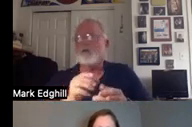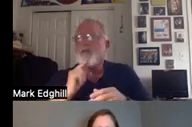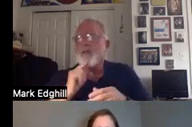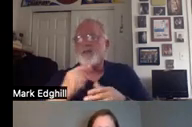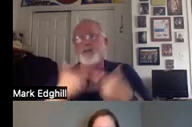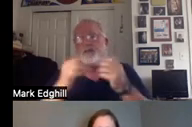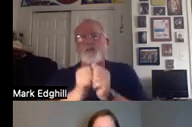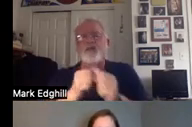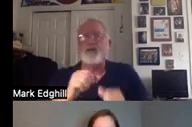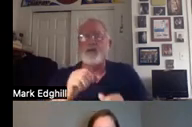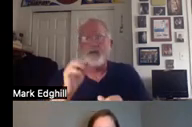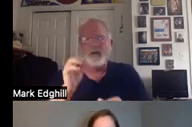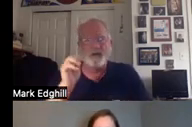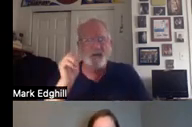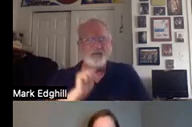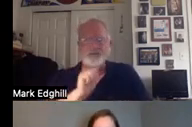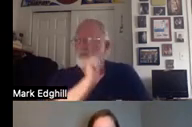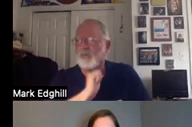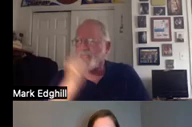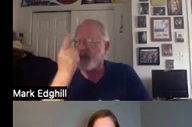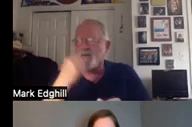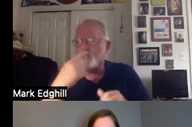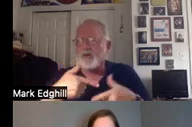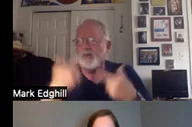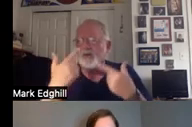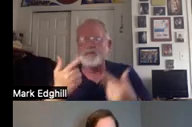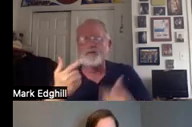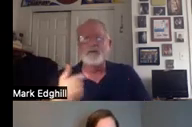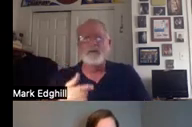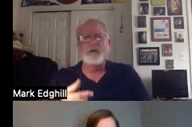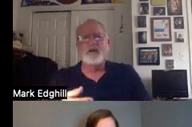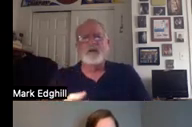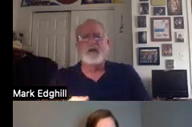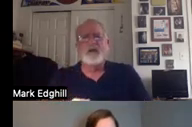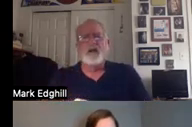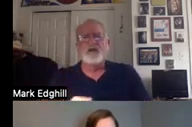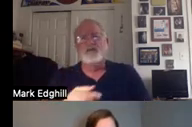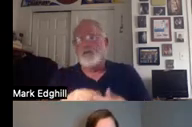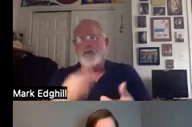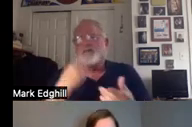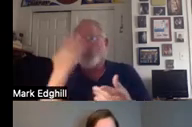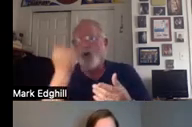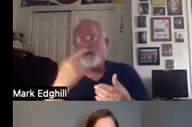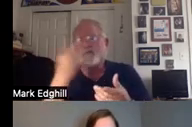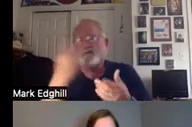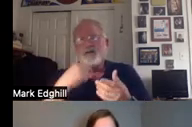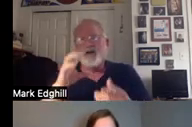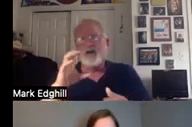animals. Yeah, he lives within Arizona, I think. And he lives in Arizona, I think. I think that's where he